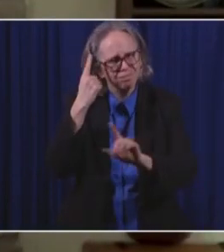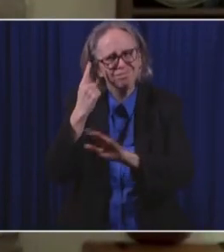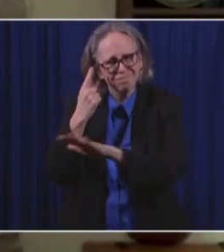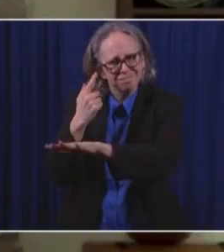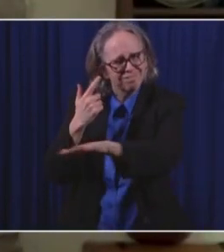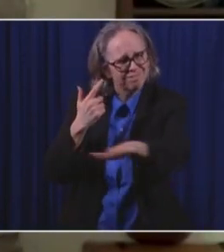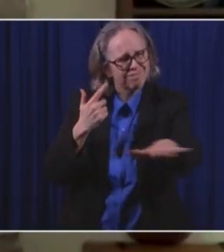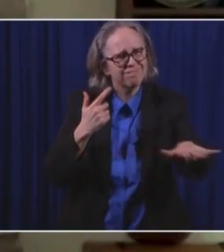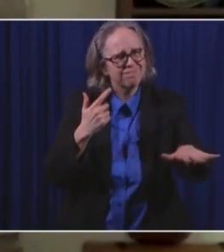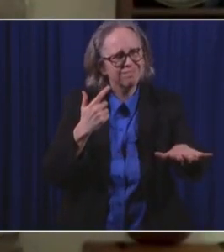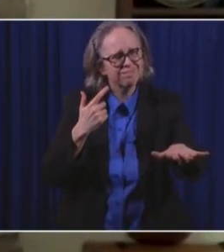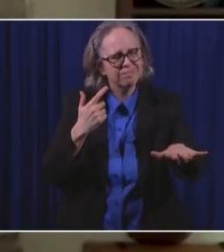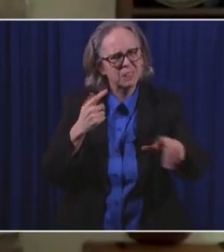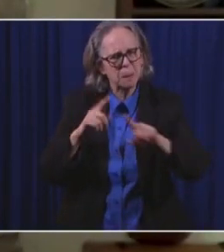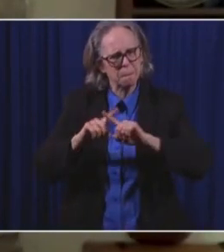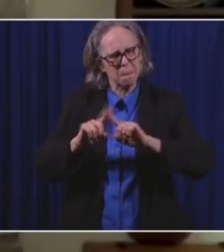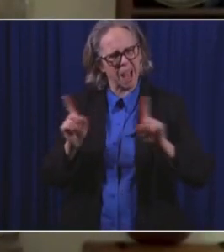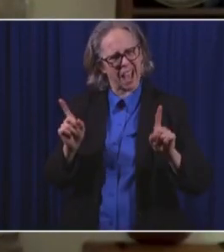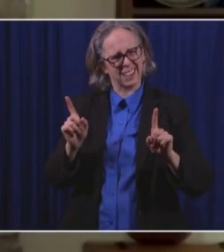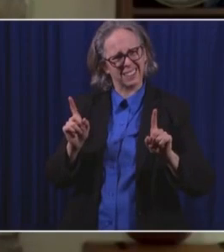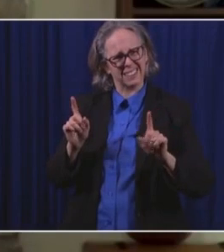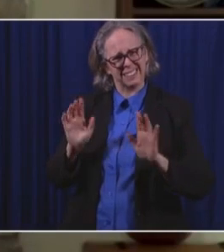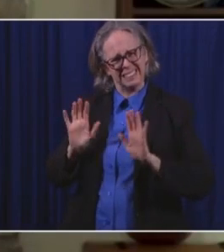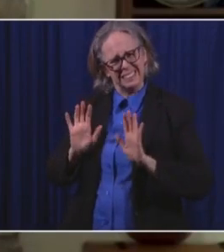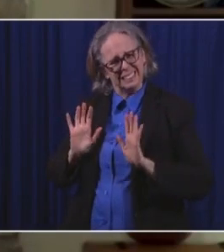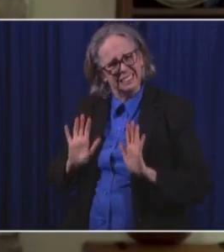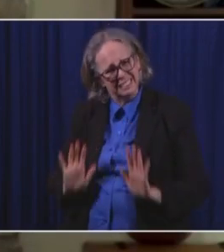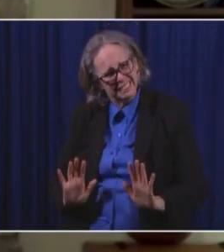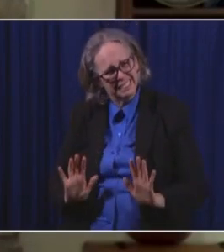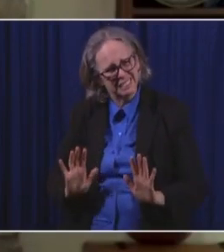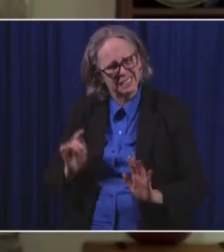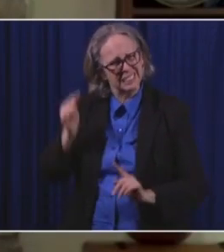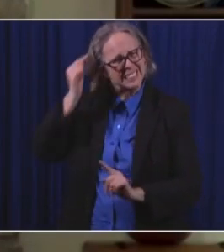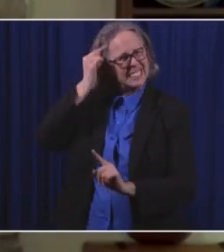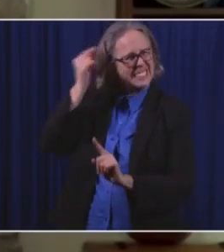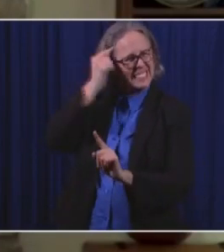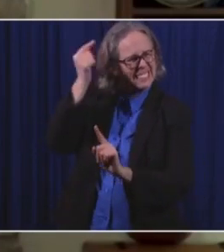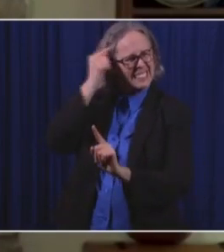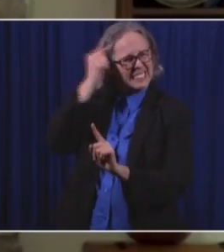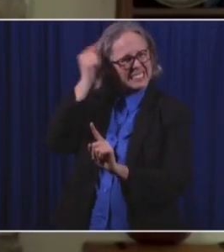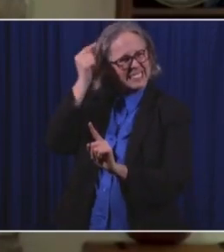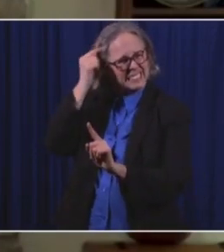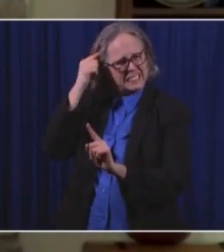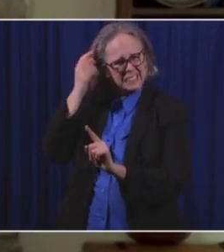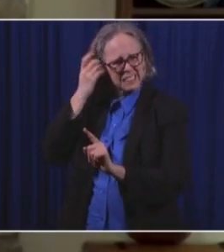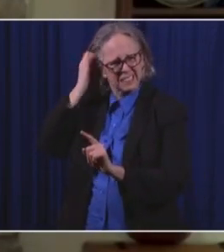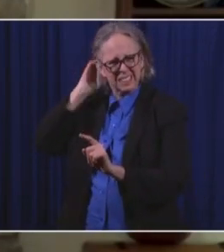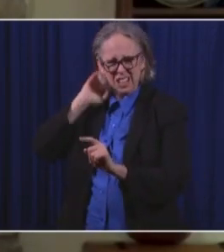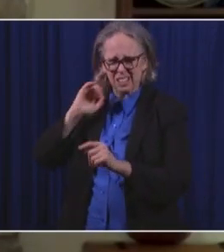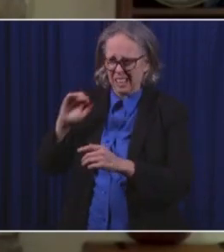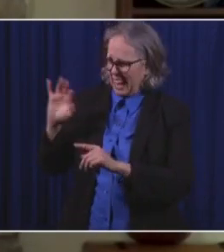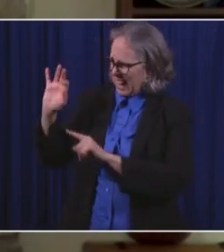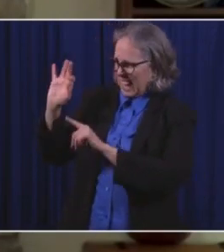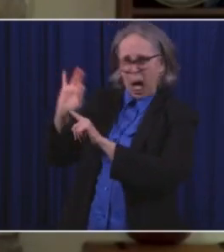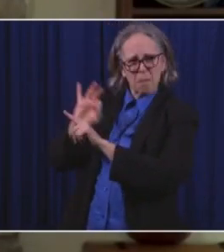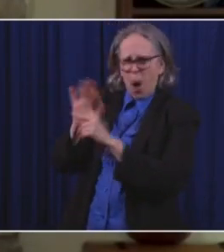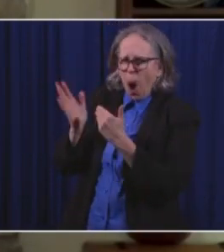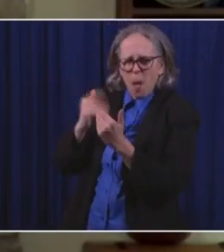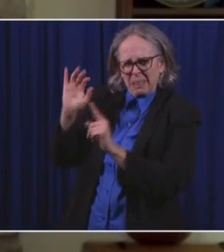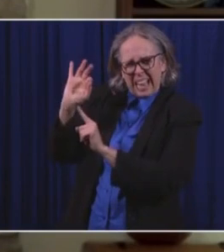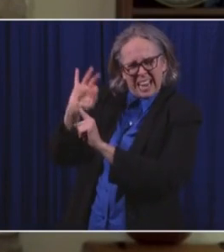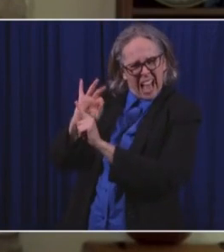of this pandemic, now approaching 9 months, has taken a terrible, terrible